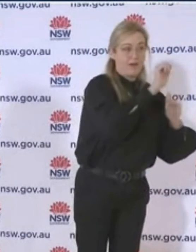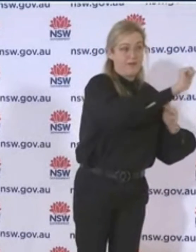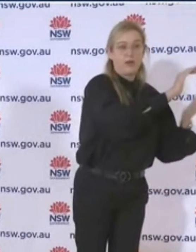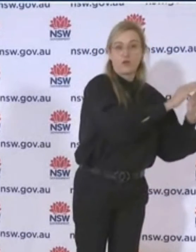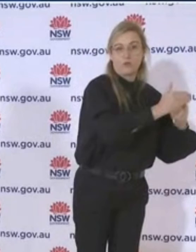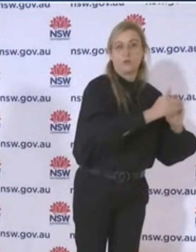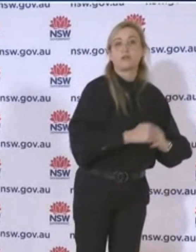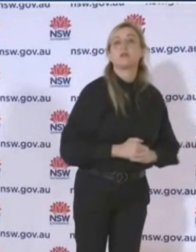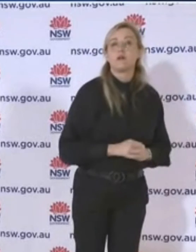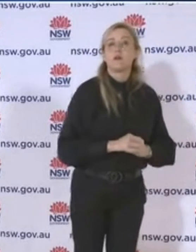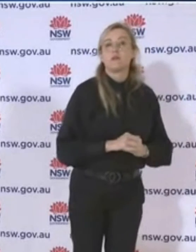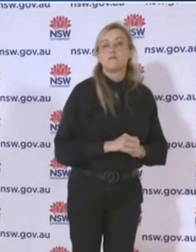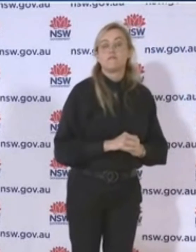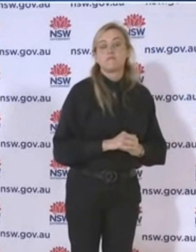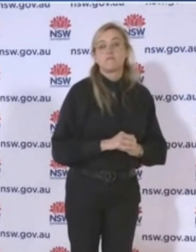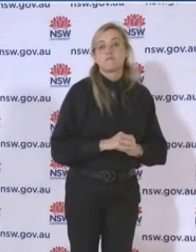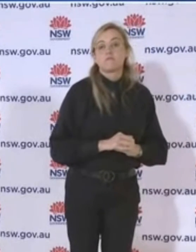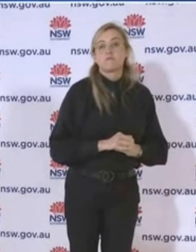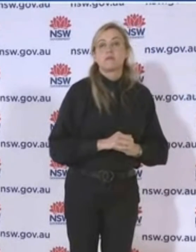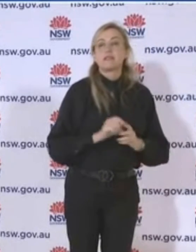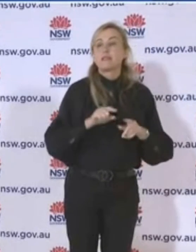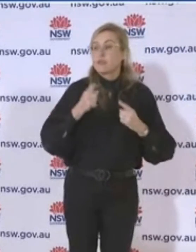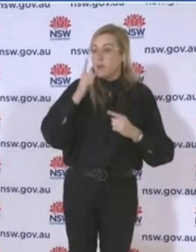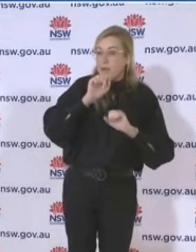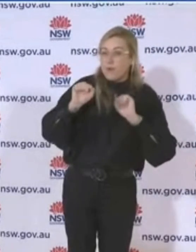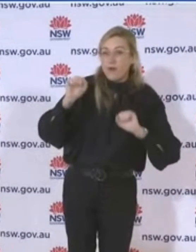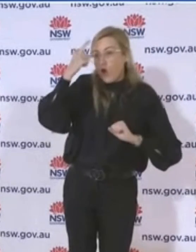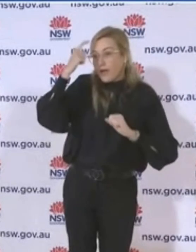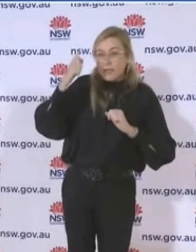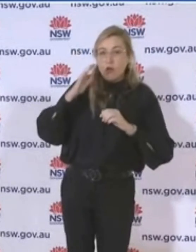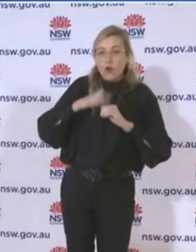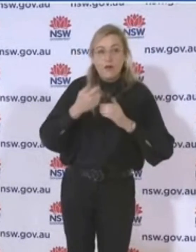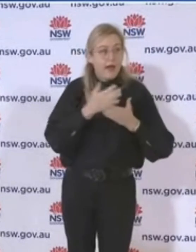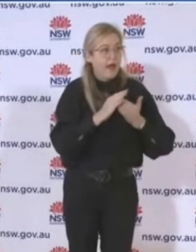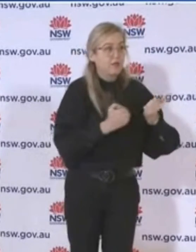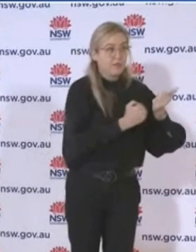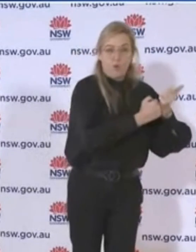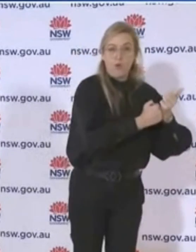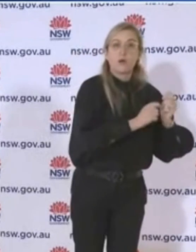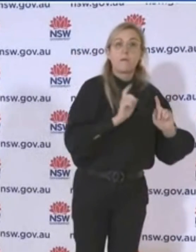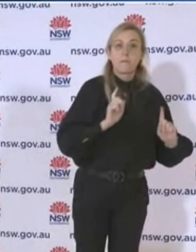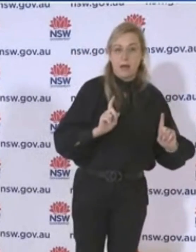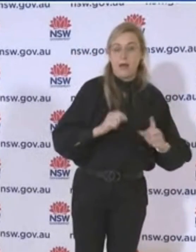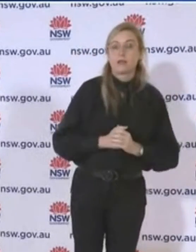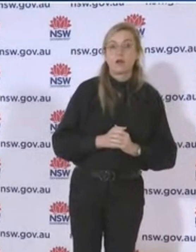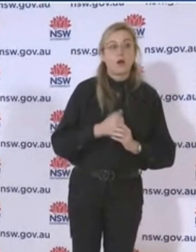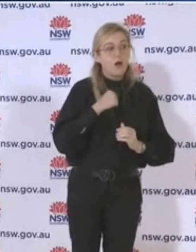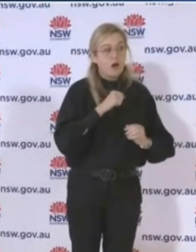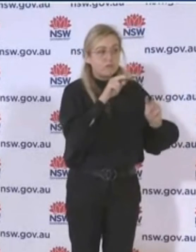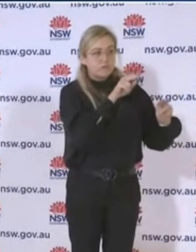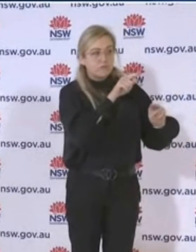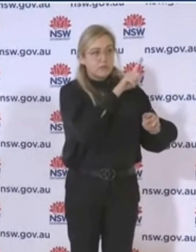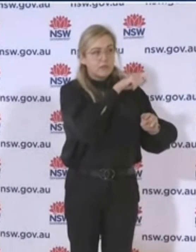different people will have different views on what we need to do, but all the briefings I've received tell me that whilst the situation